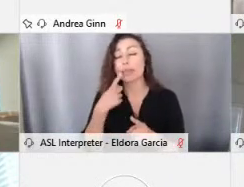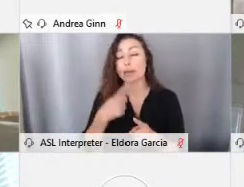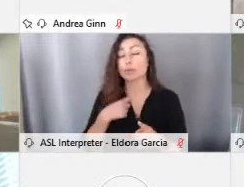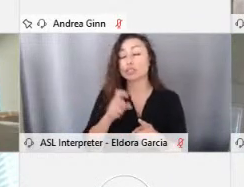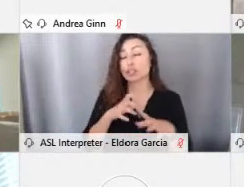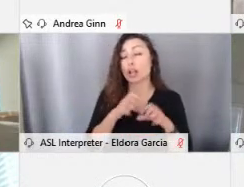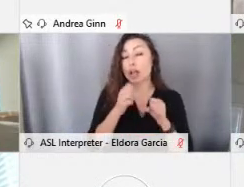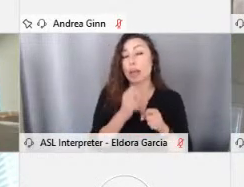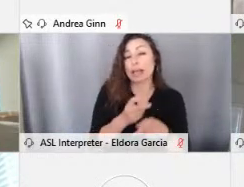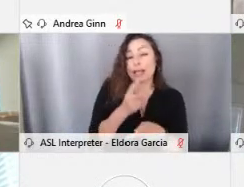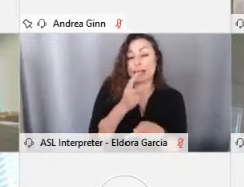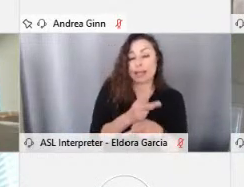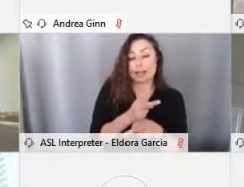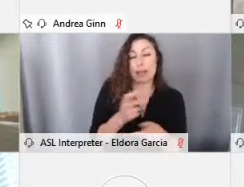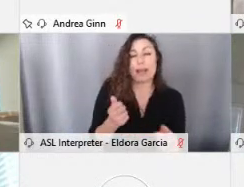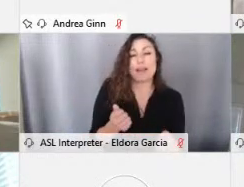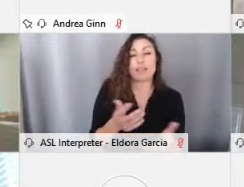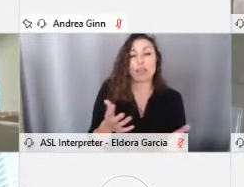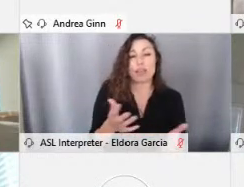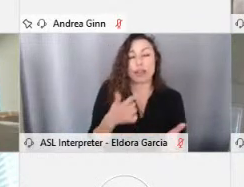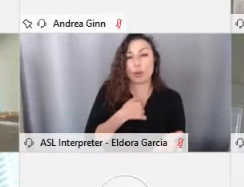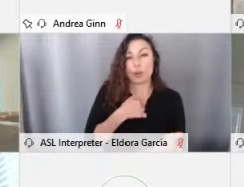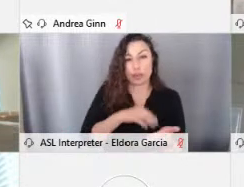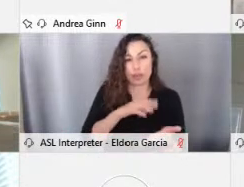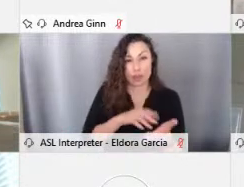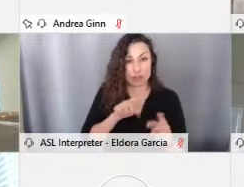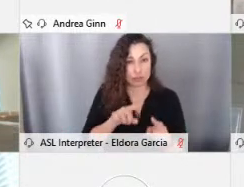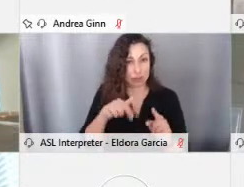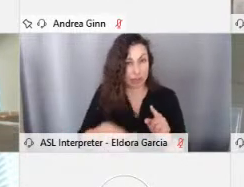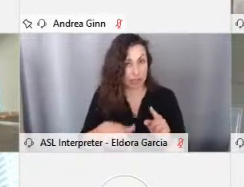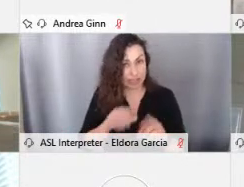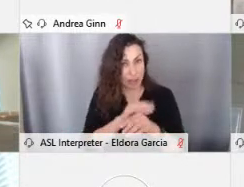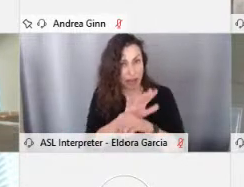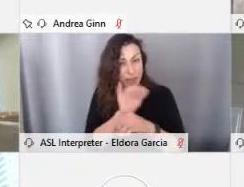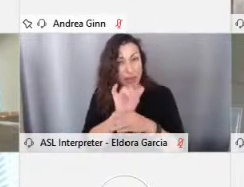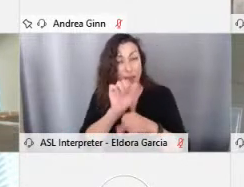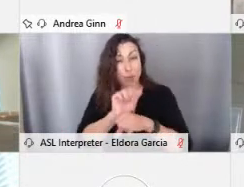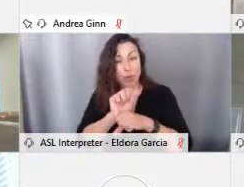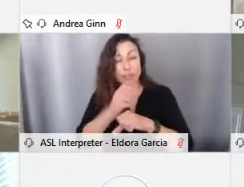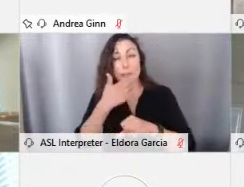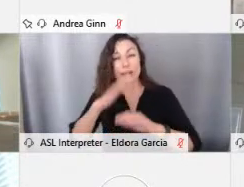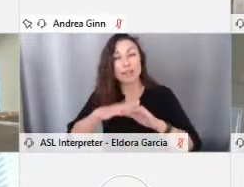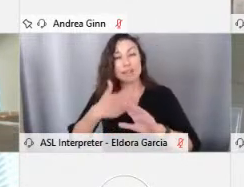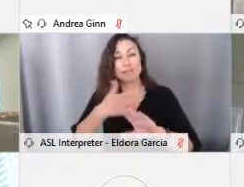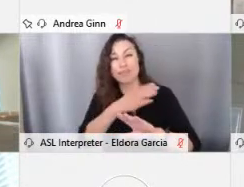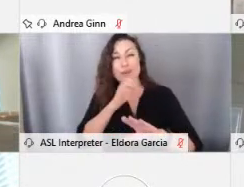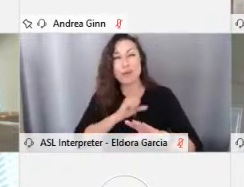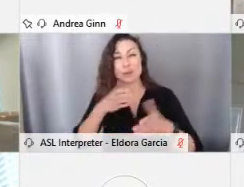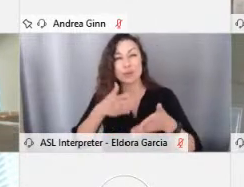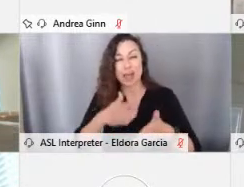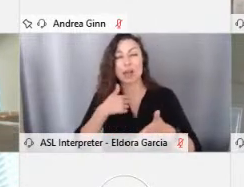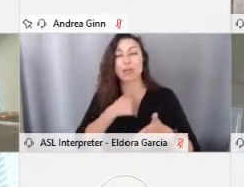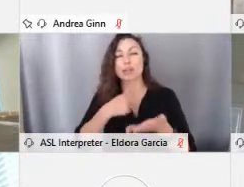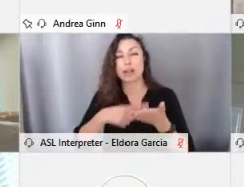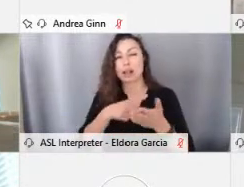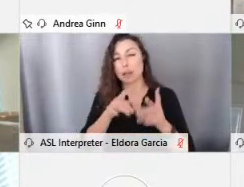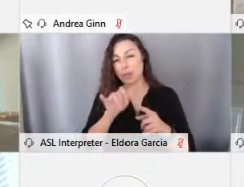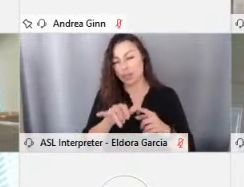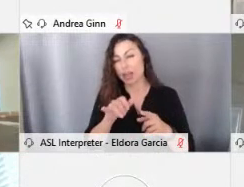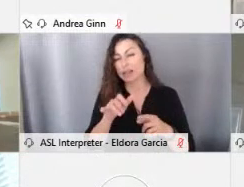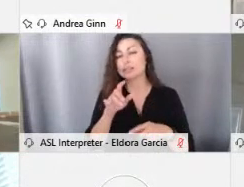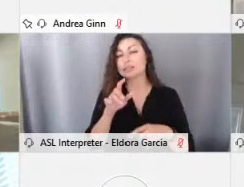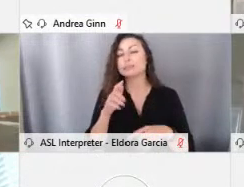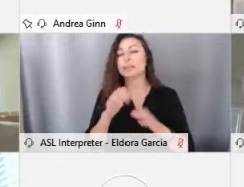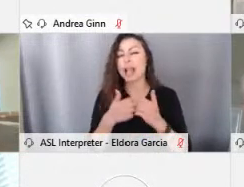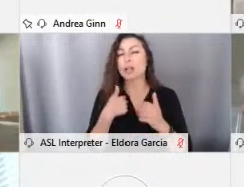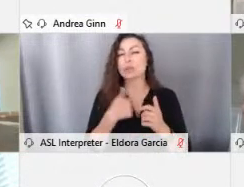keep everything that we've learned during this pandemic that works better than the old way of doing that. We talked about that, how we're going to run HSD